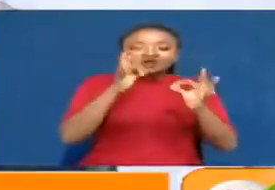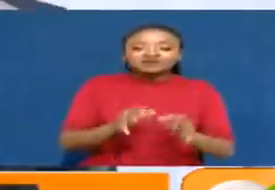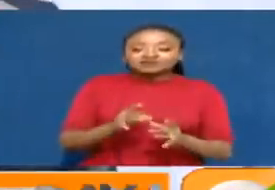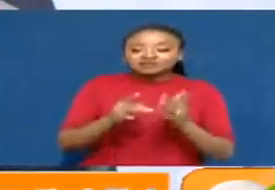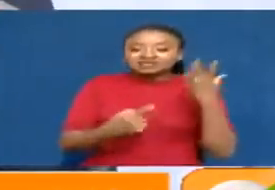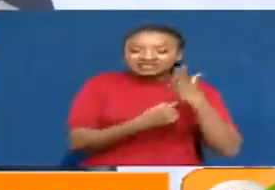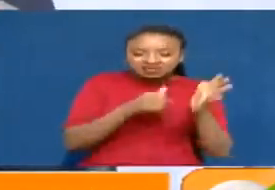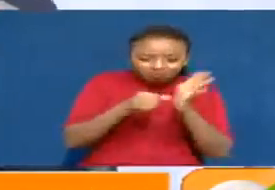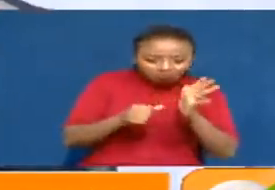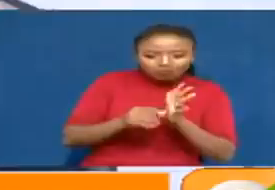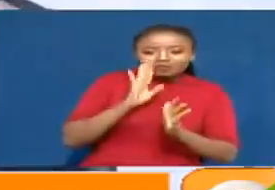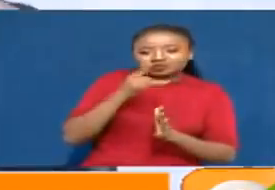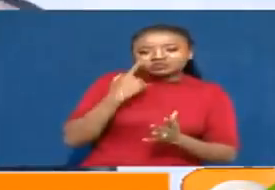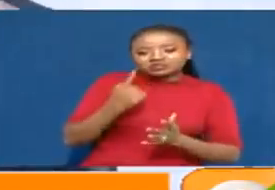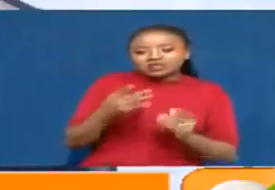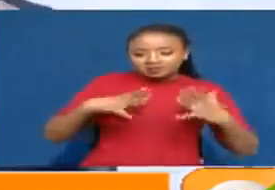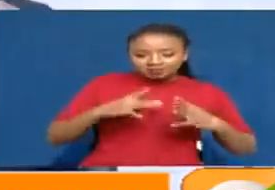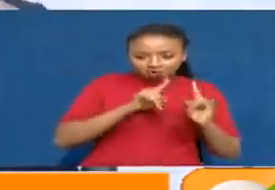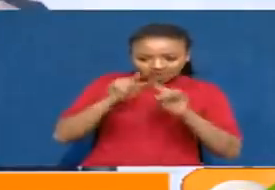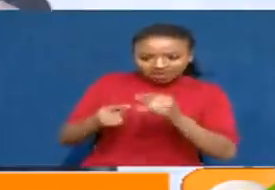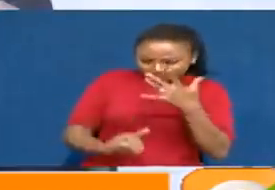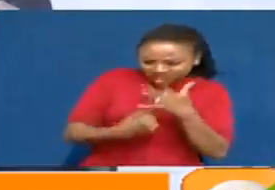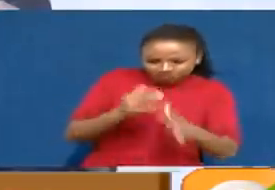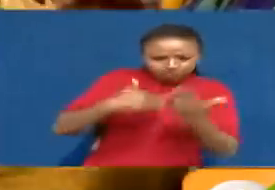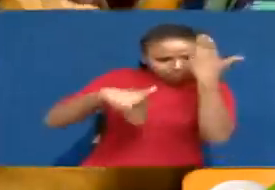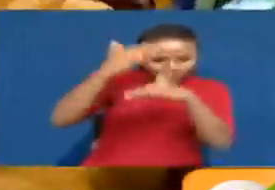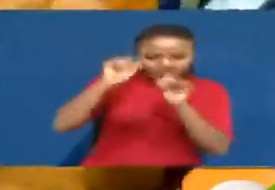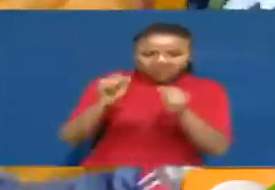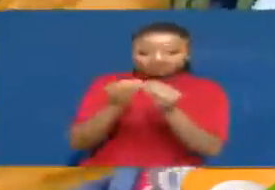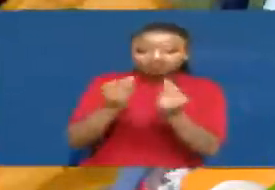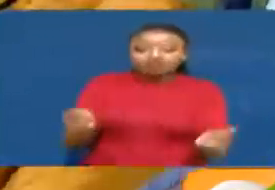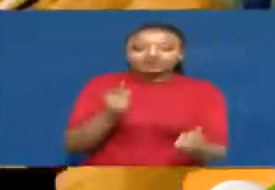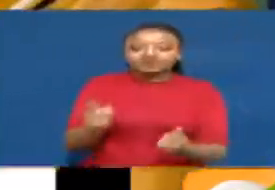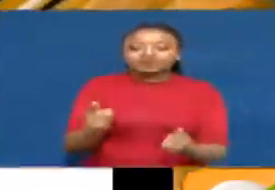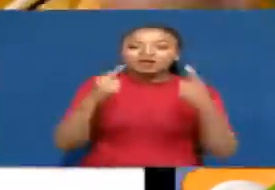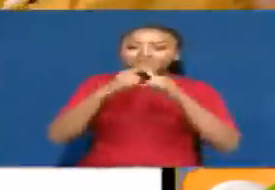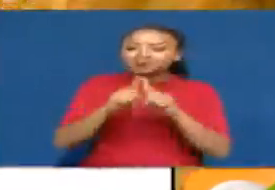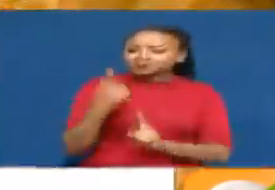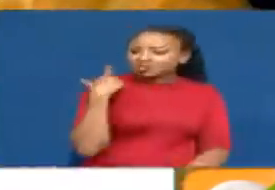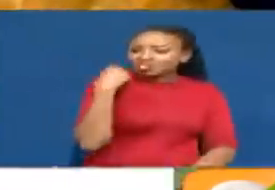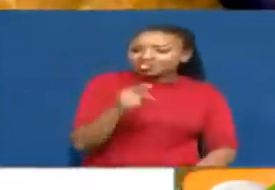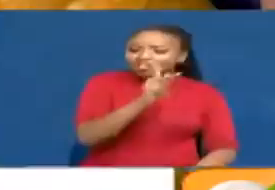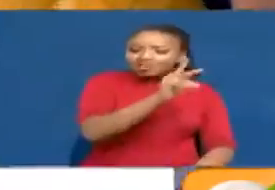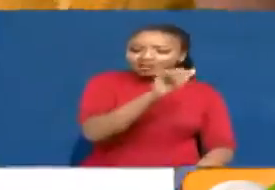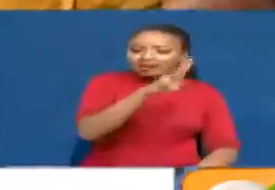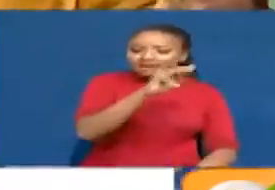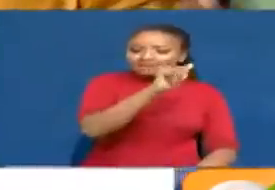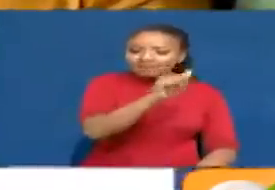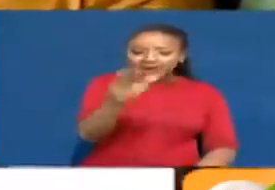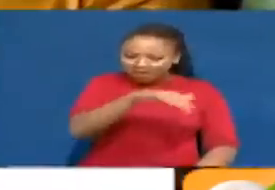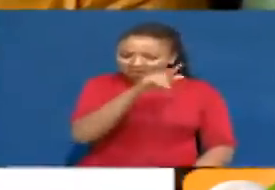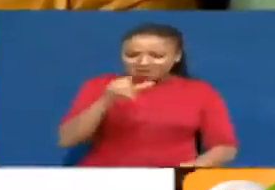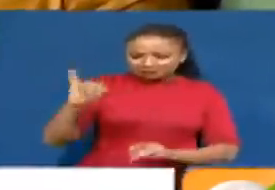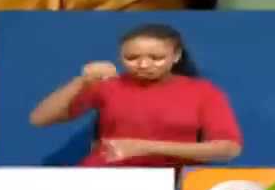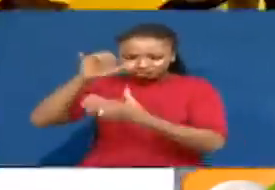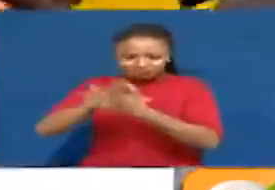problem, because we're also the ruling party, and we are also part of the people who are running this government. Smarting from its latest loss in Kiamba, traditionally a Jubilee